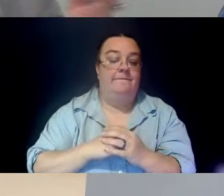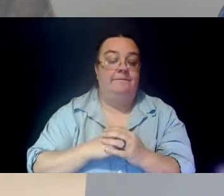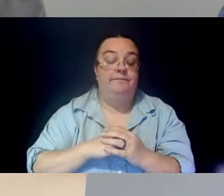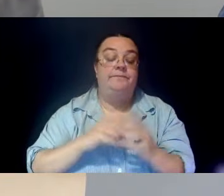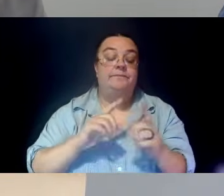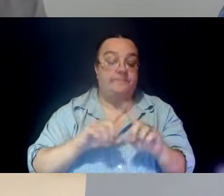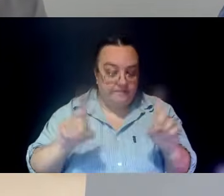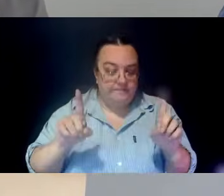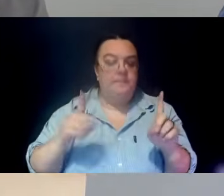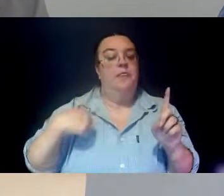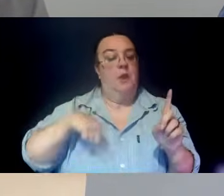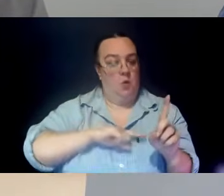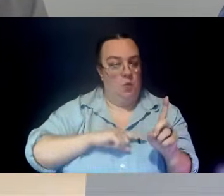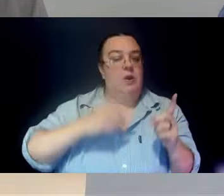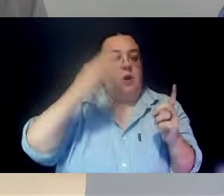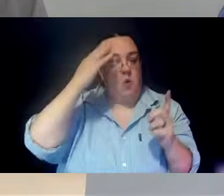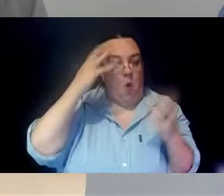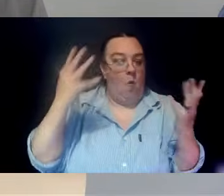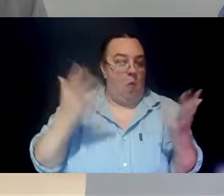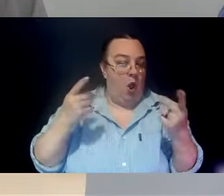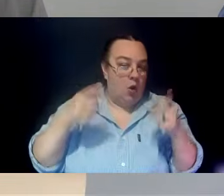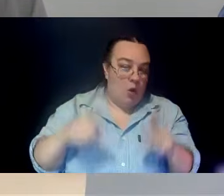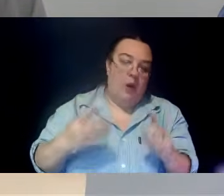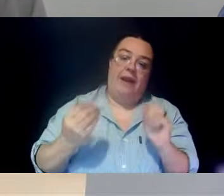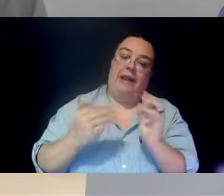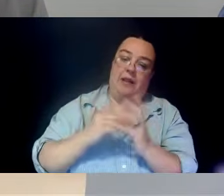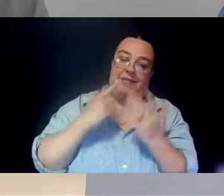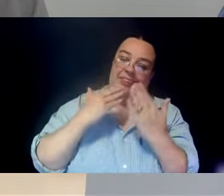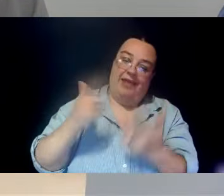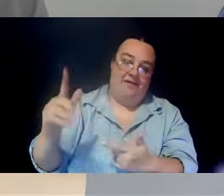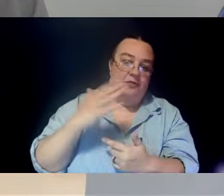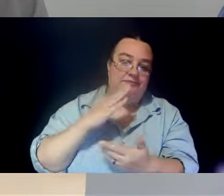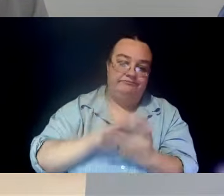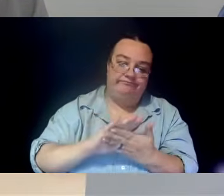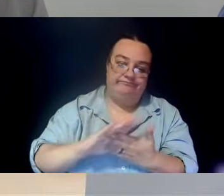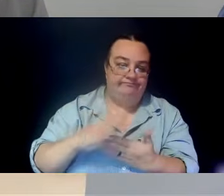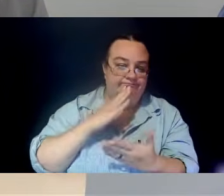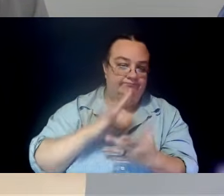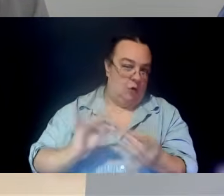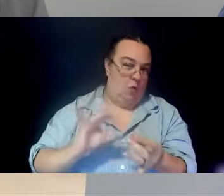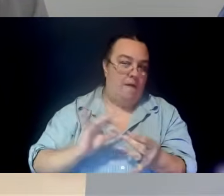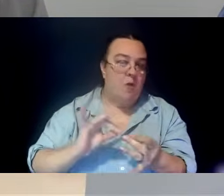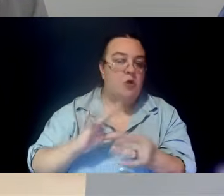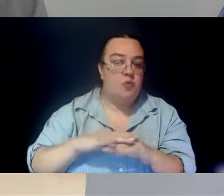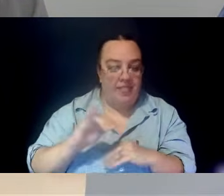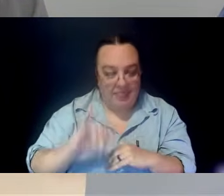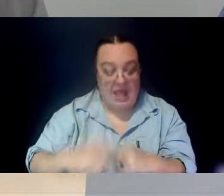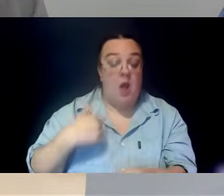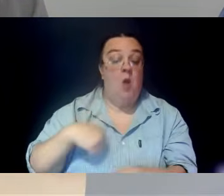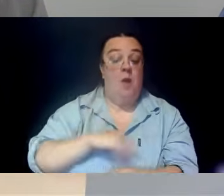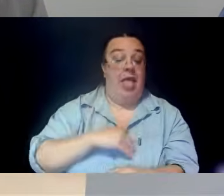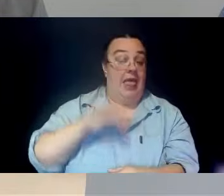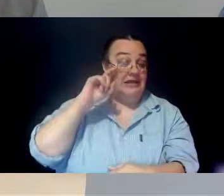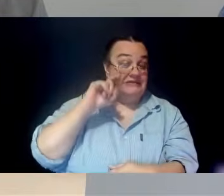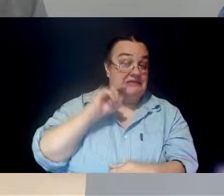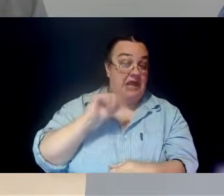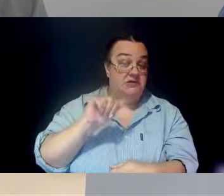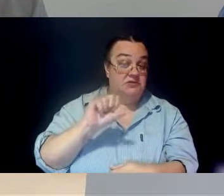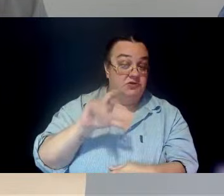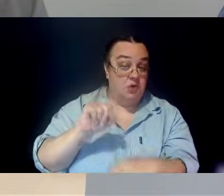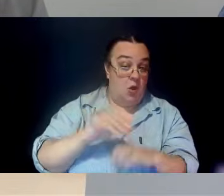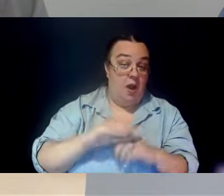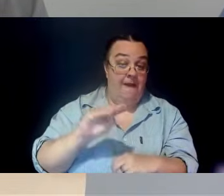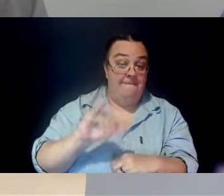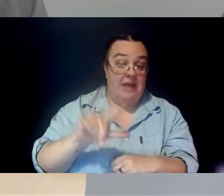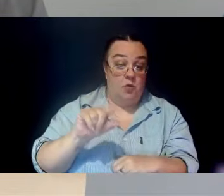know what occurred, and again, thank you for your kind remarks. We had the sexual assault on May the 20th that occurred at Boyd